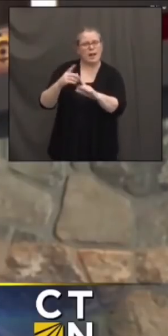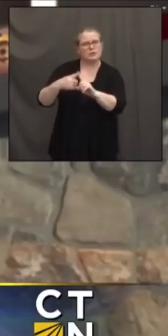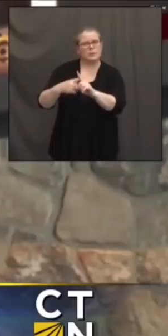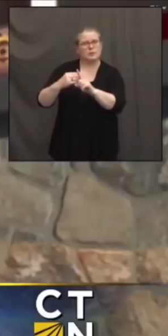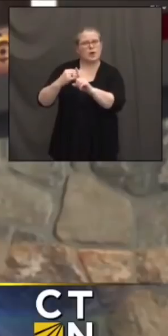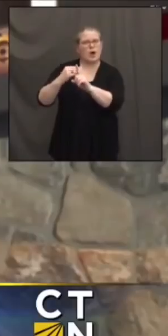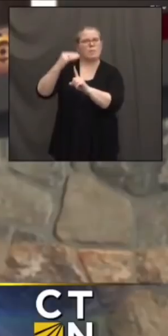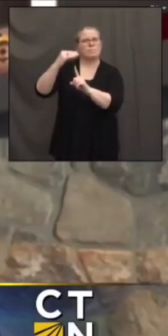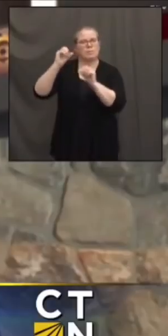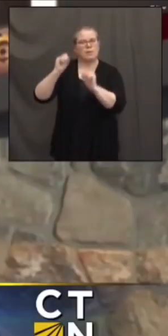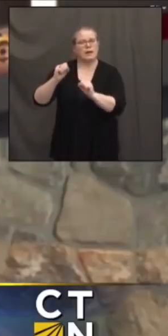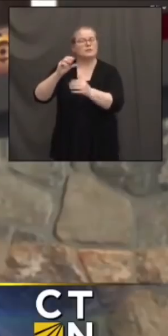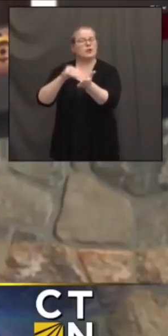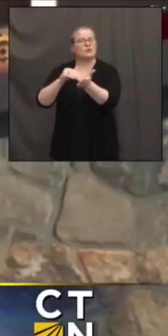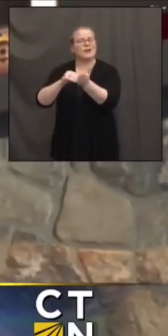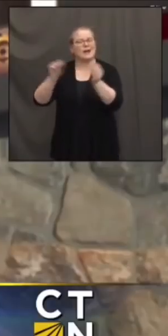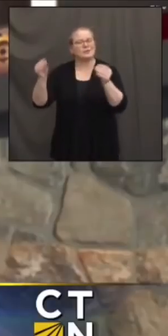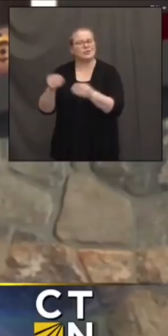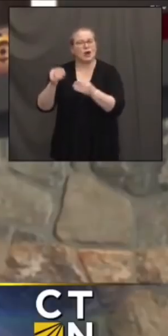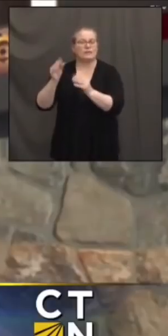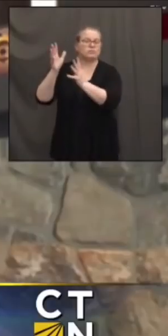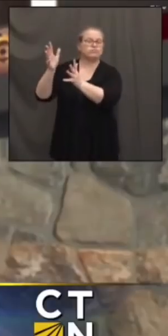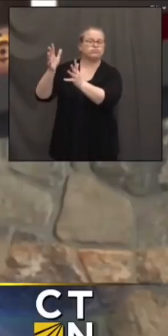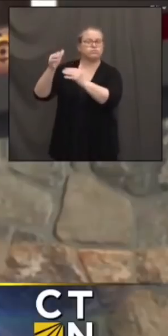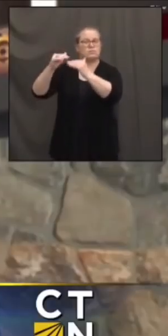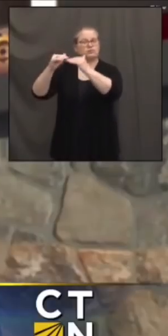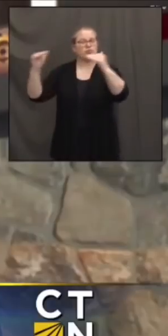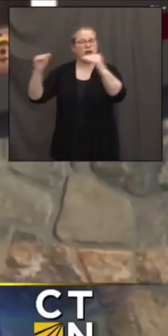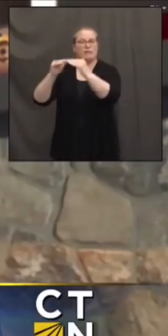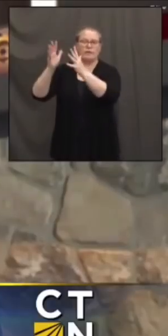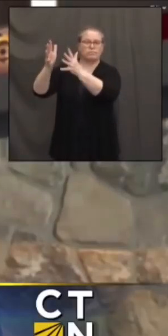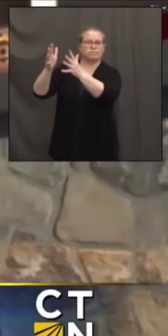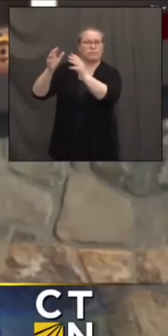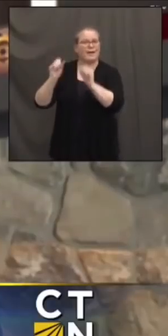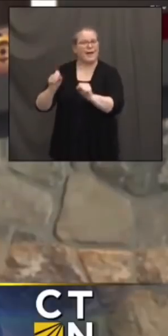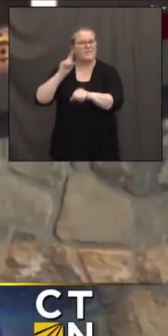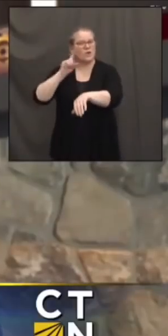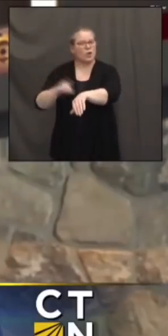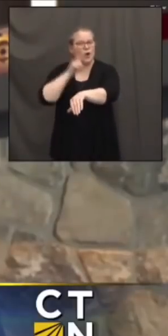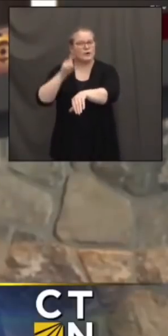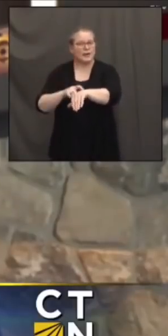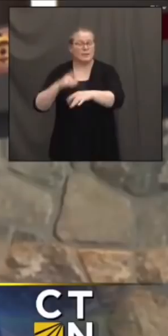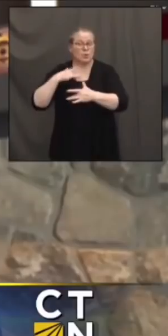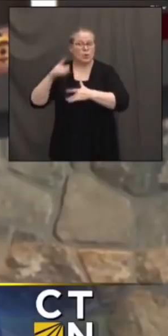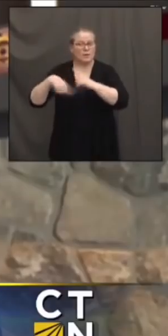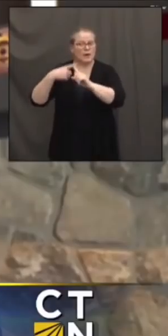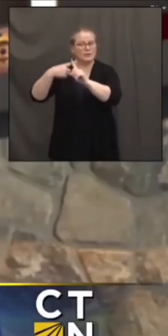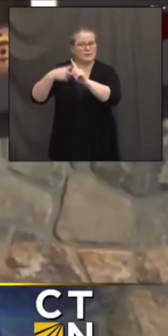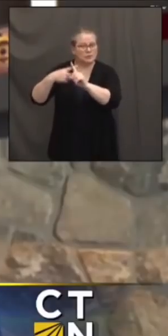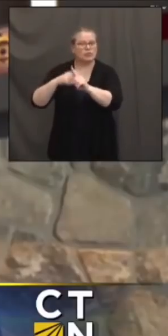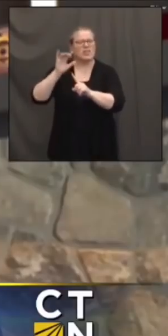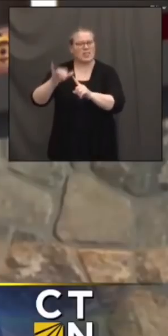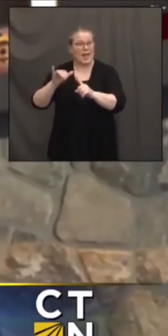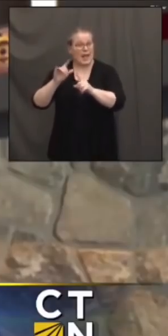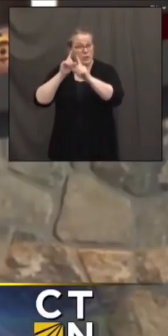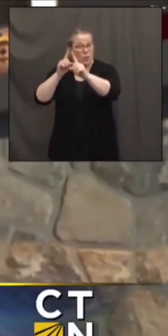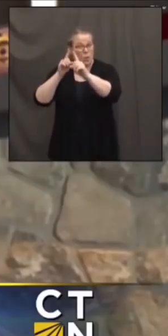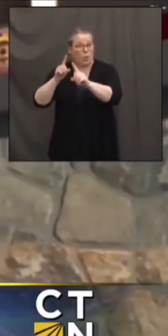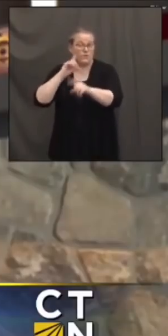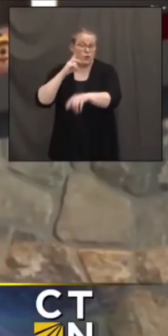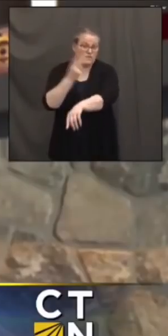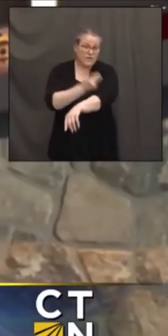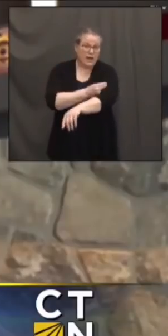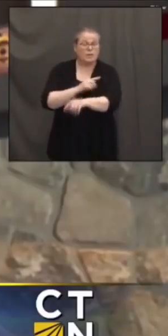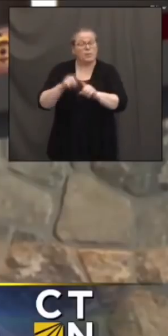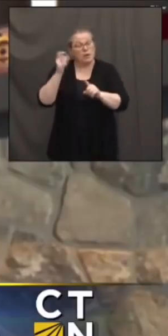a longer period of time. Those are the kinds of things you want to do if you're trying to optimize the vaccine. Now, these vaccines weren't necessarily, from just